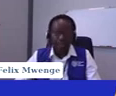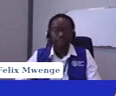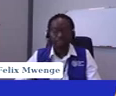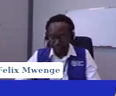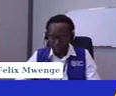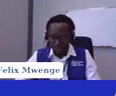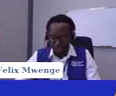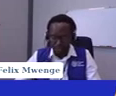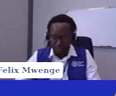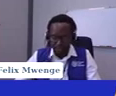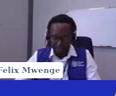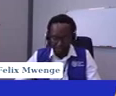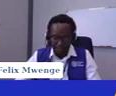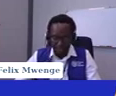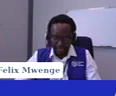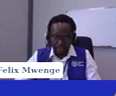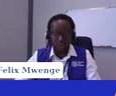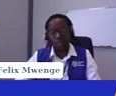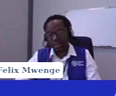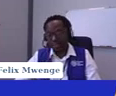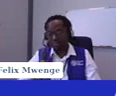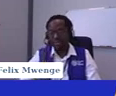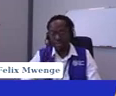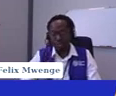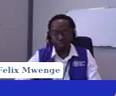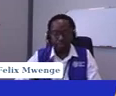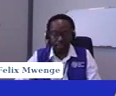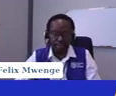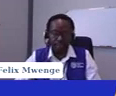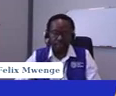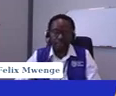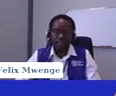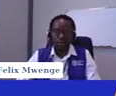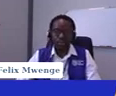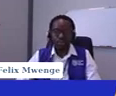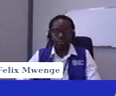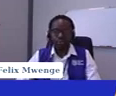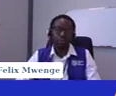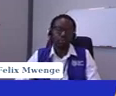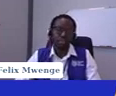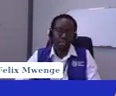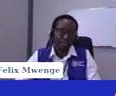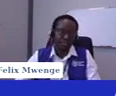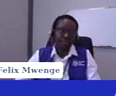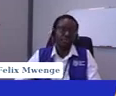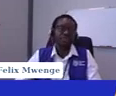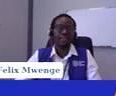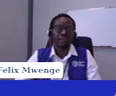survey available when you leave the session, and join us for the next webinar. The recording will also be